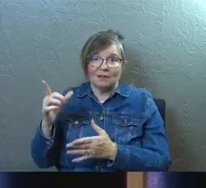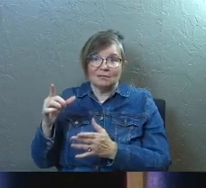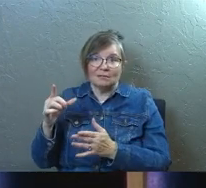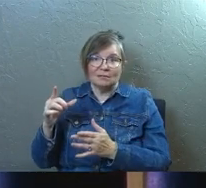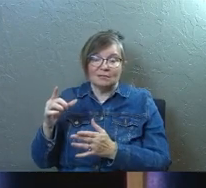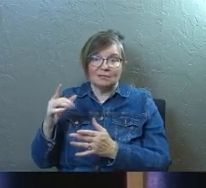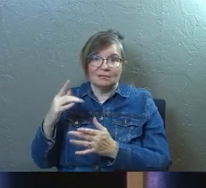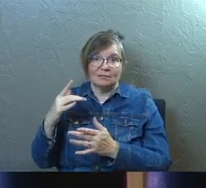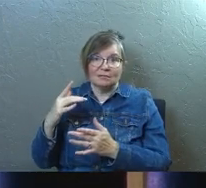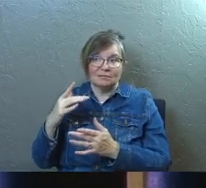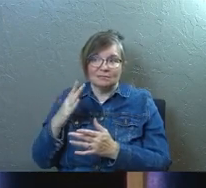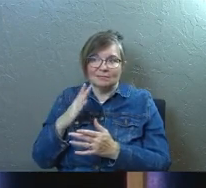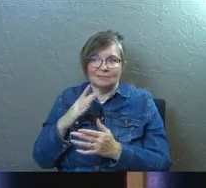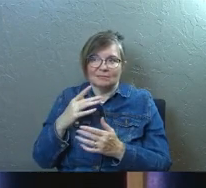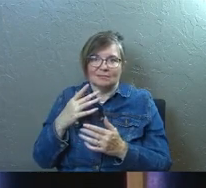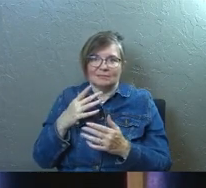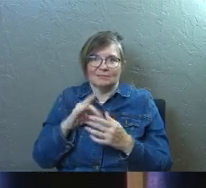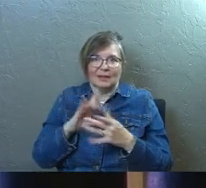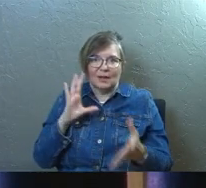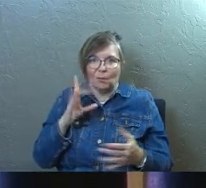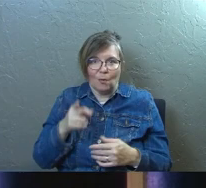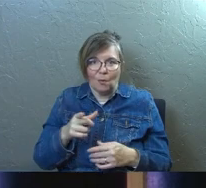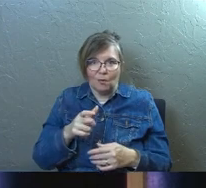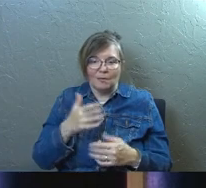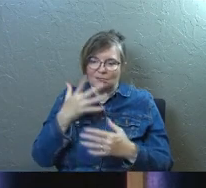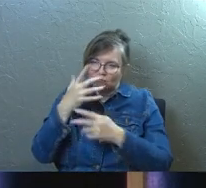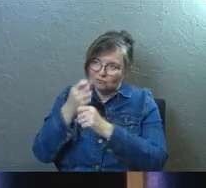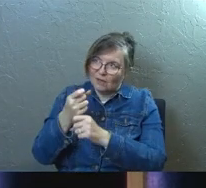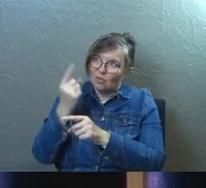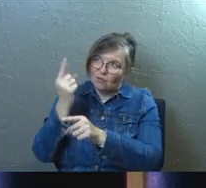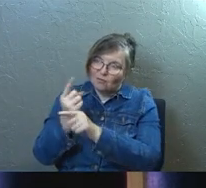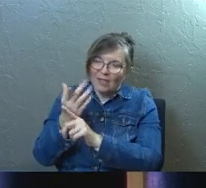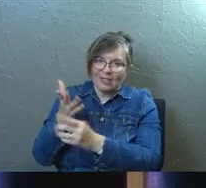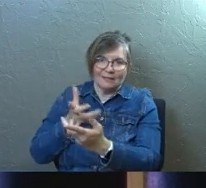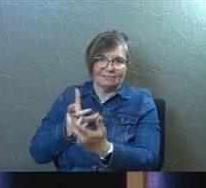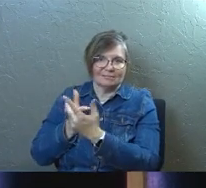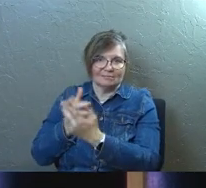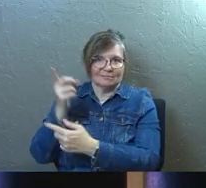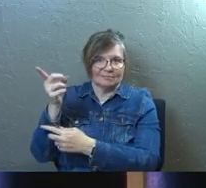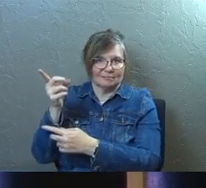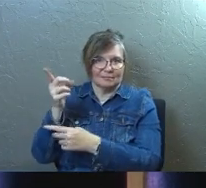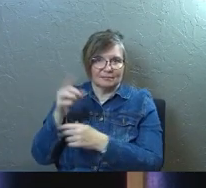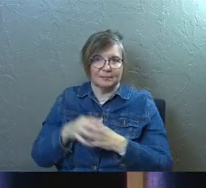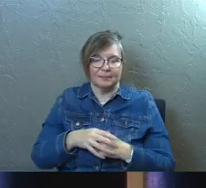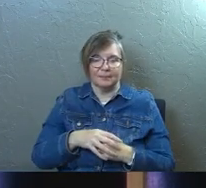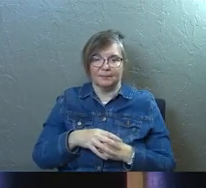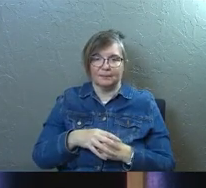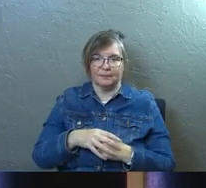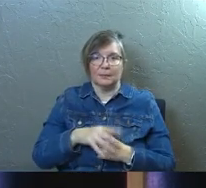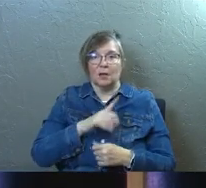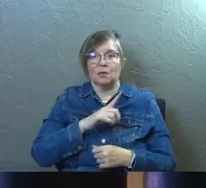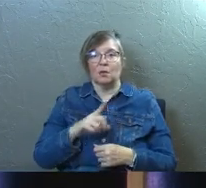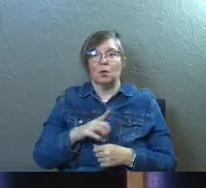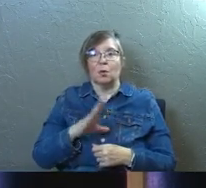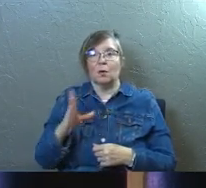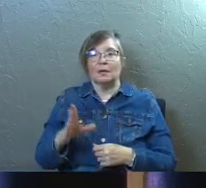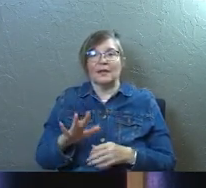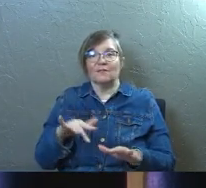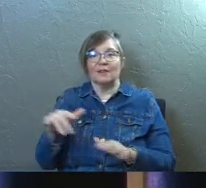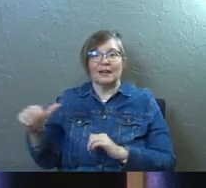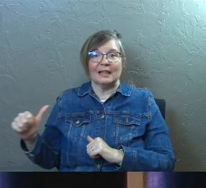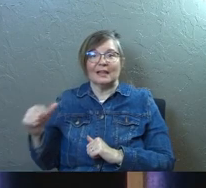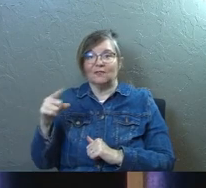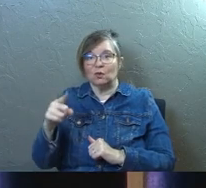down. Don't have your faith in the wrong thing. Have your faith in the right thing. The Lord will never leave you